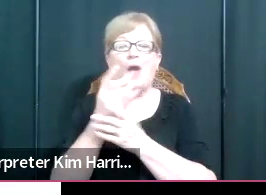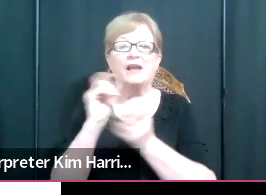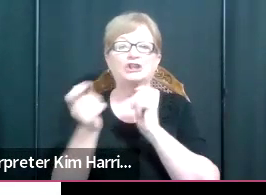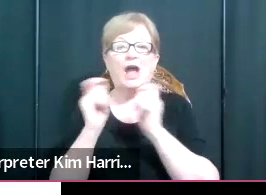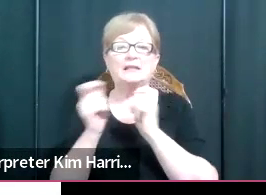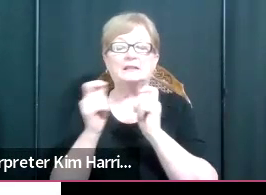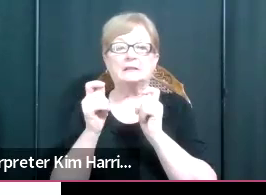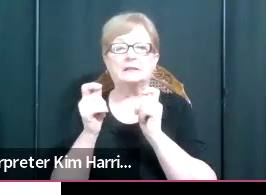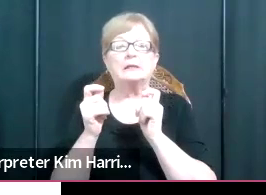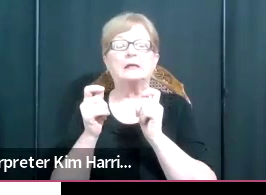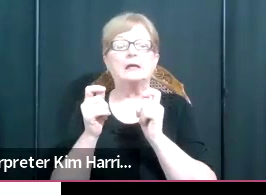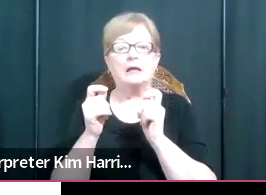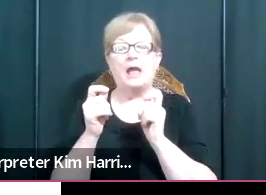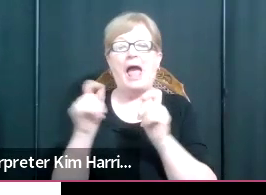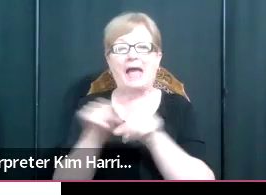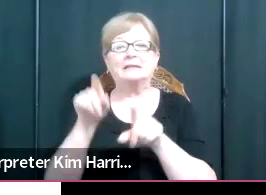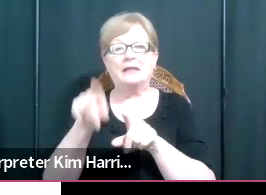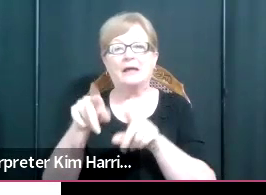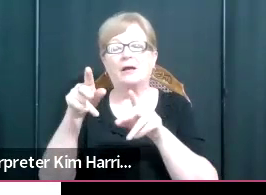the user's changes in growth.